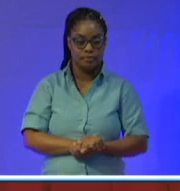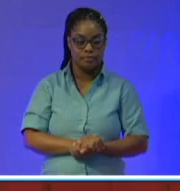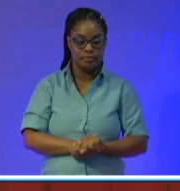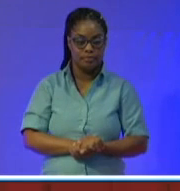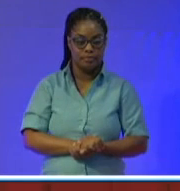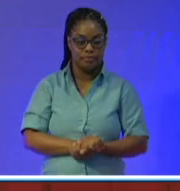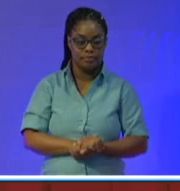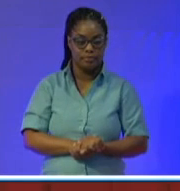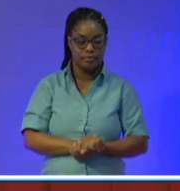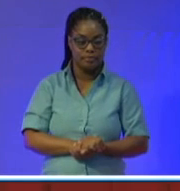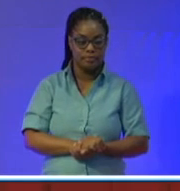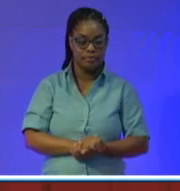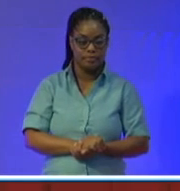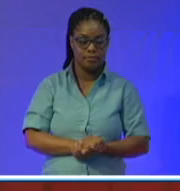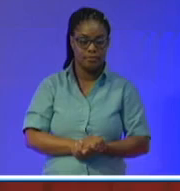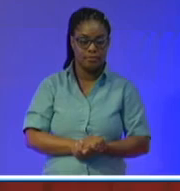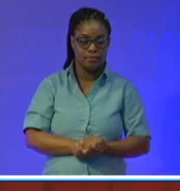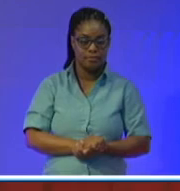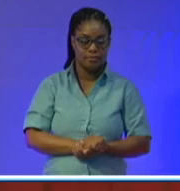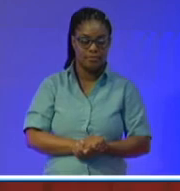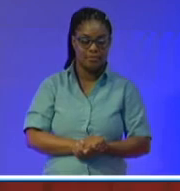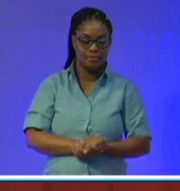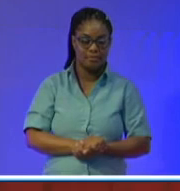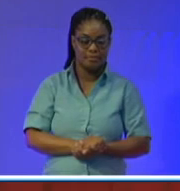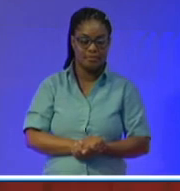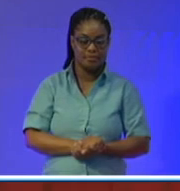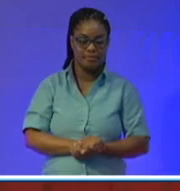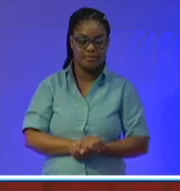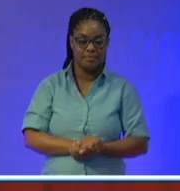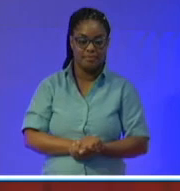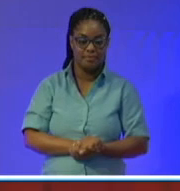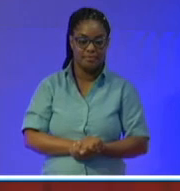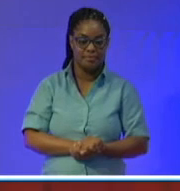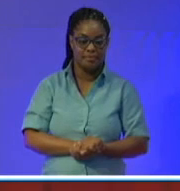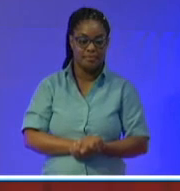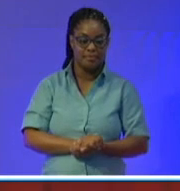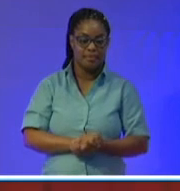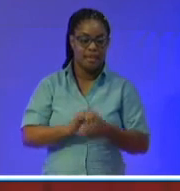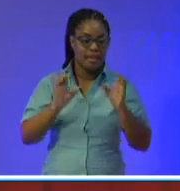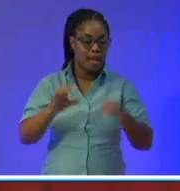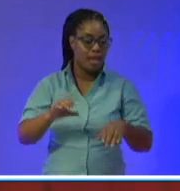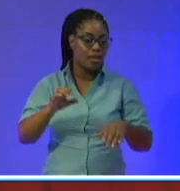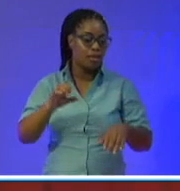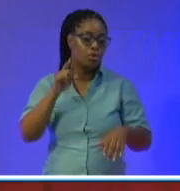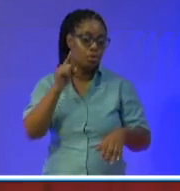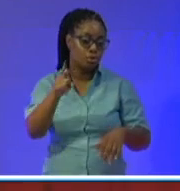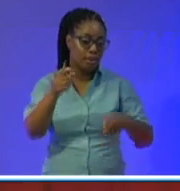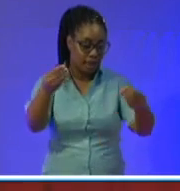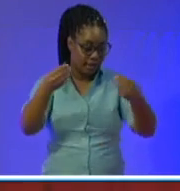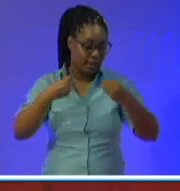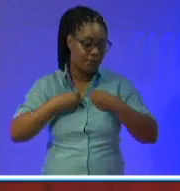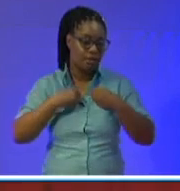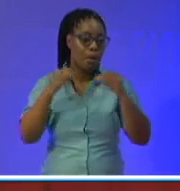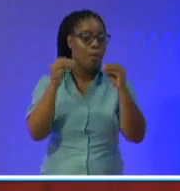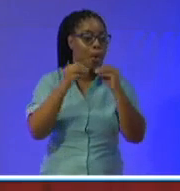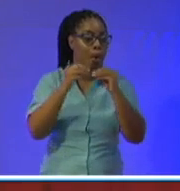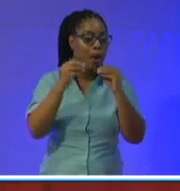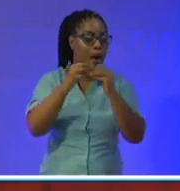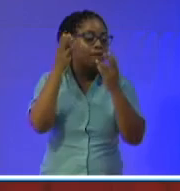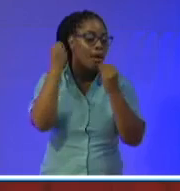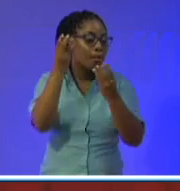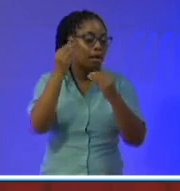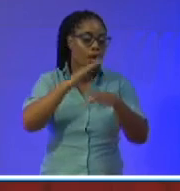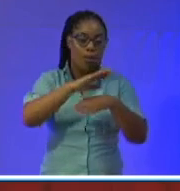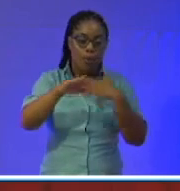they would have provided before. So can you please give an update on the country's digital database and